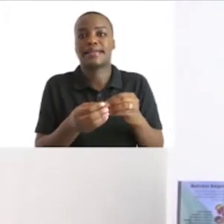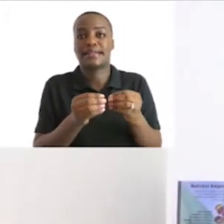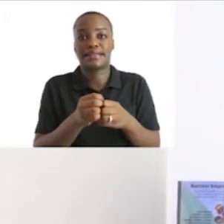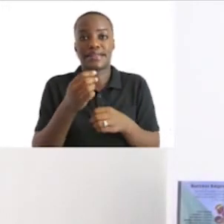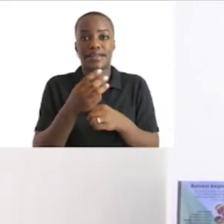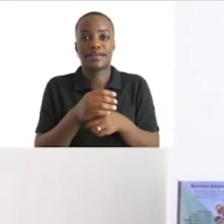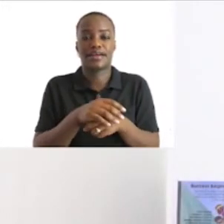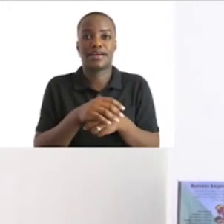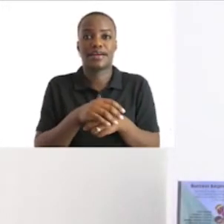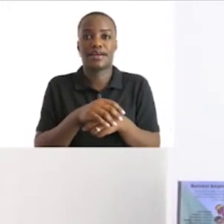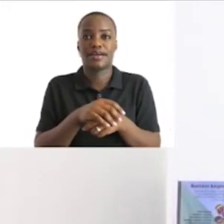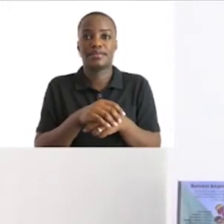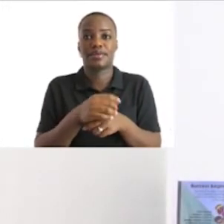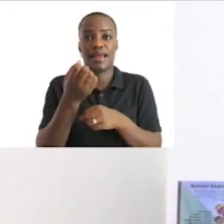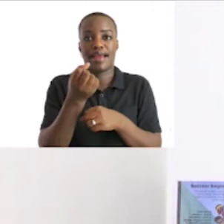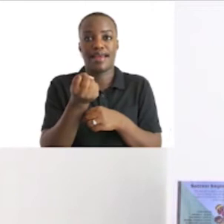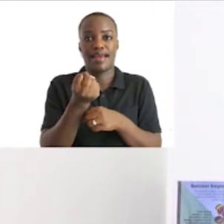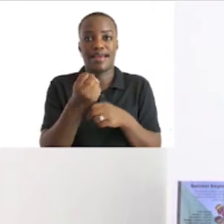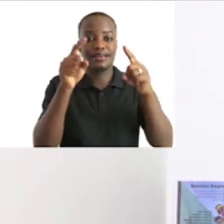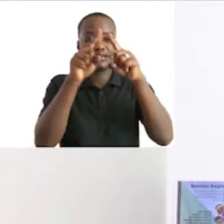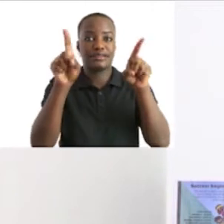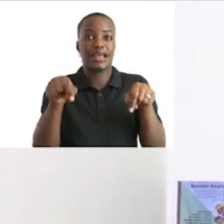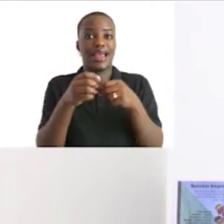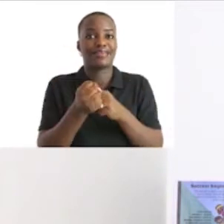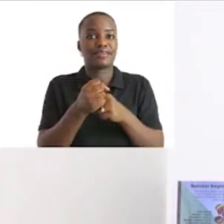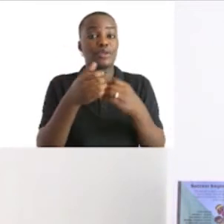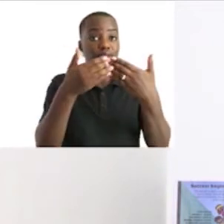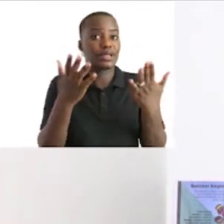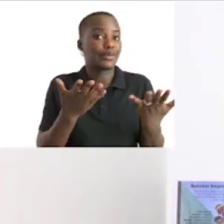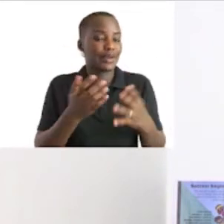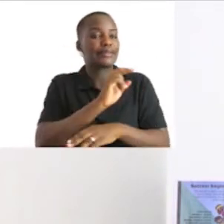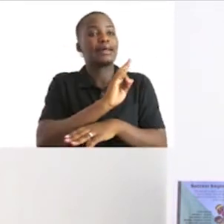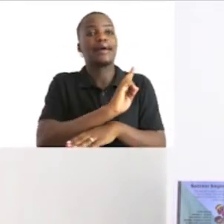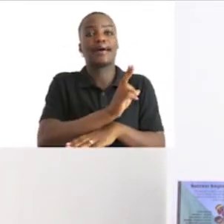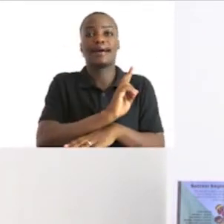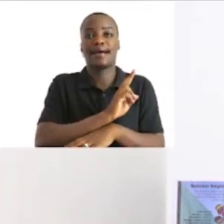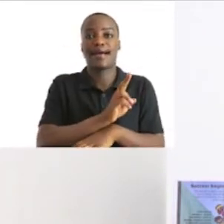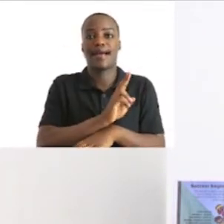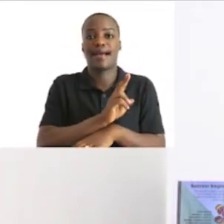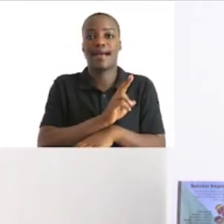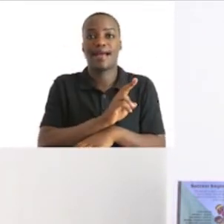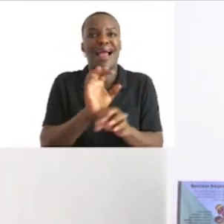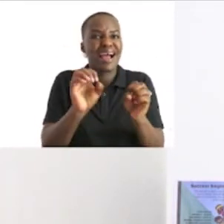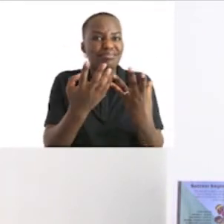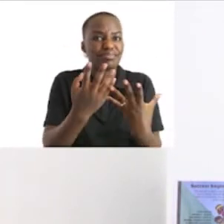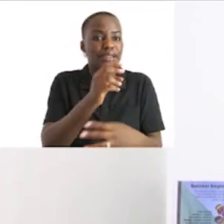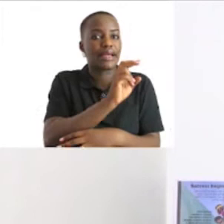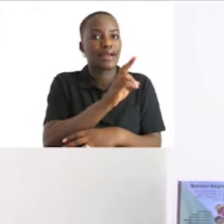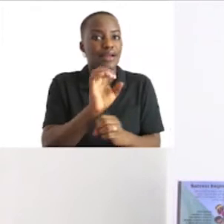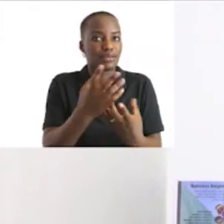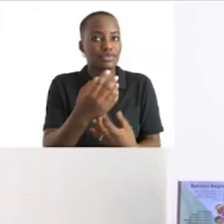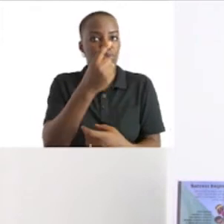one. Here, remember, you start with hundreds. So we have how many hundreds?